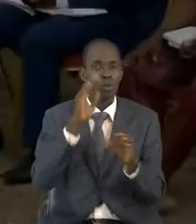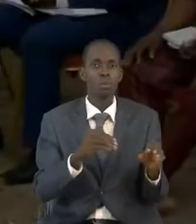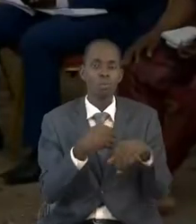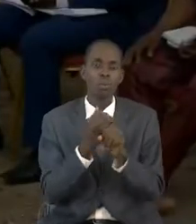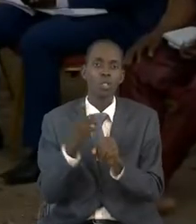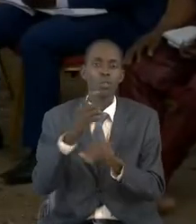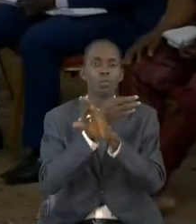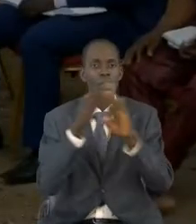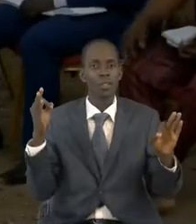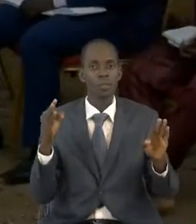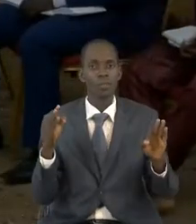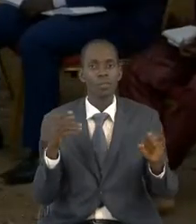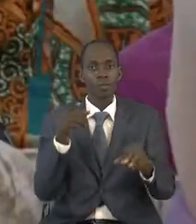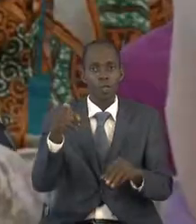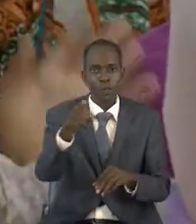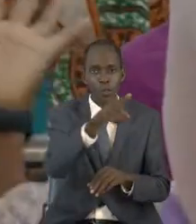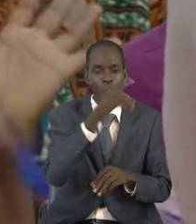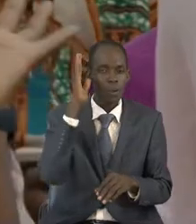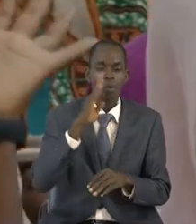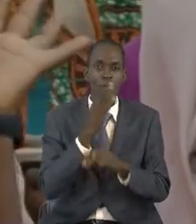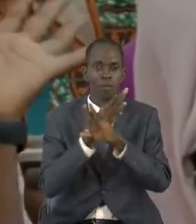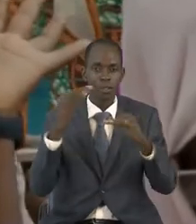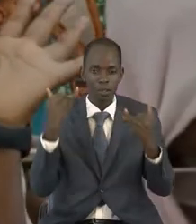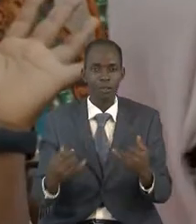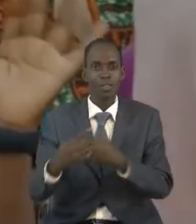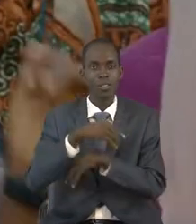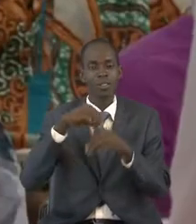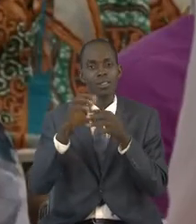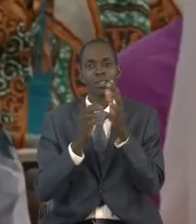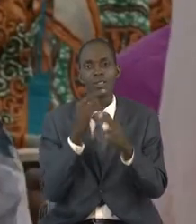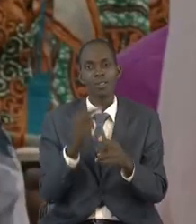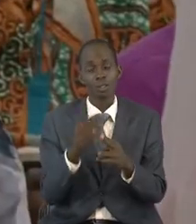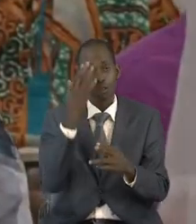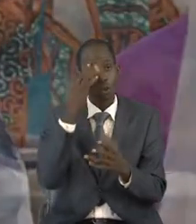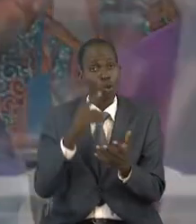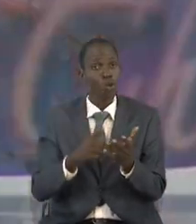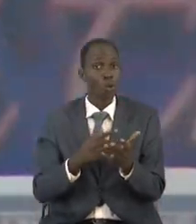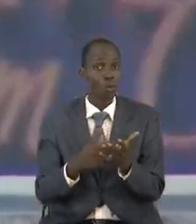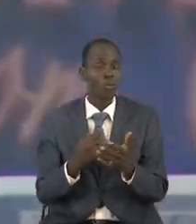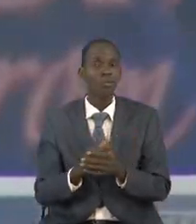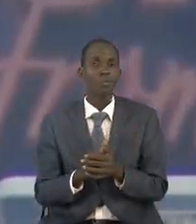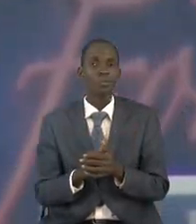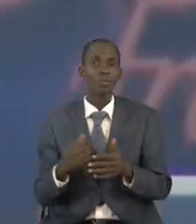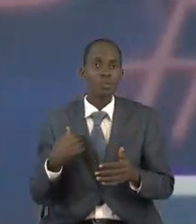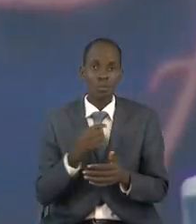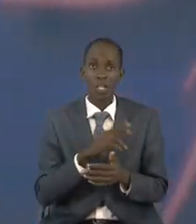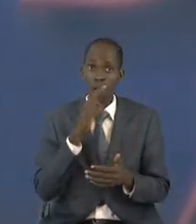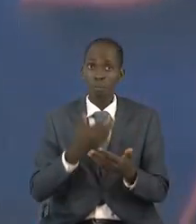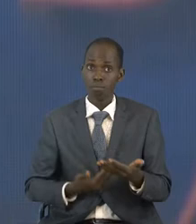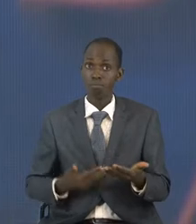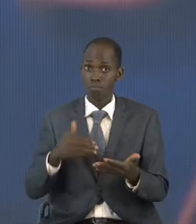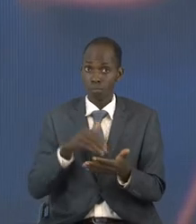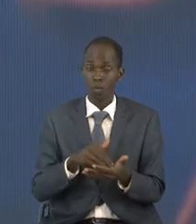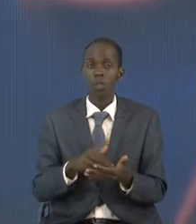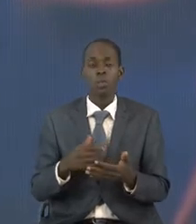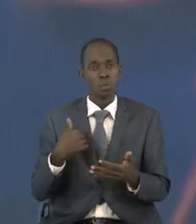Somebody there will be free today. You know, sometimes we're already born again, or even sometimes already